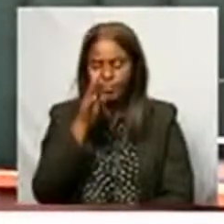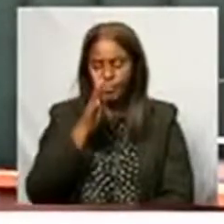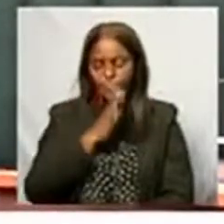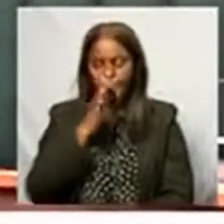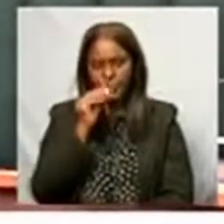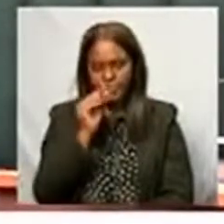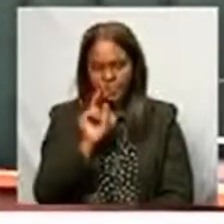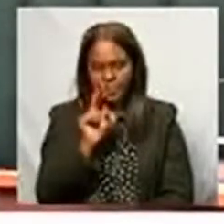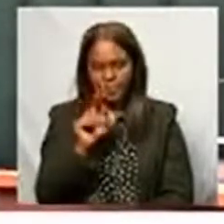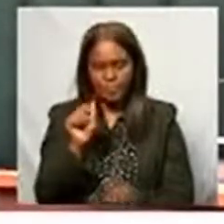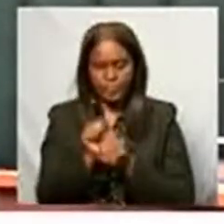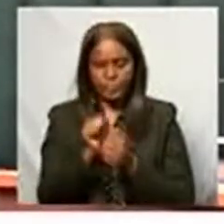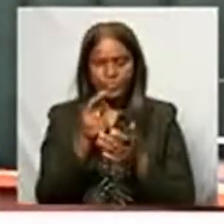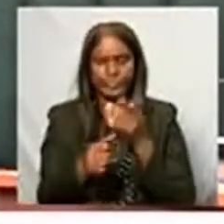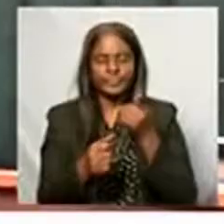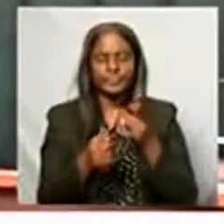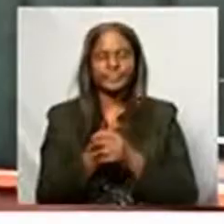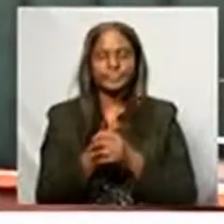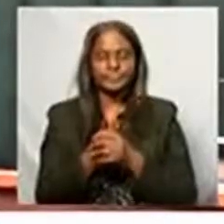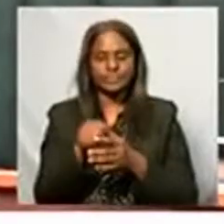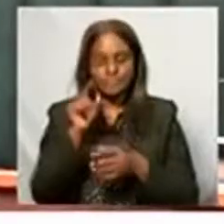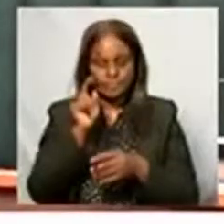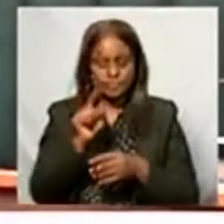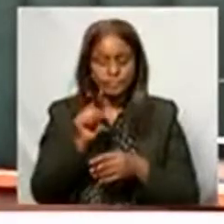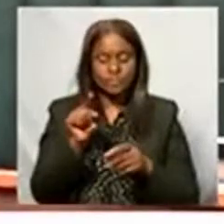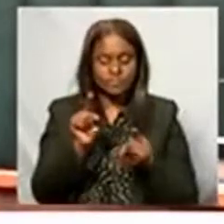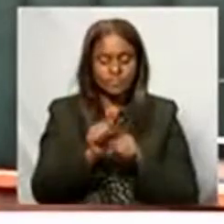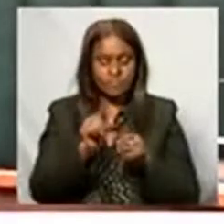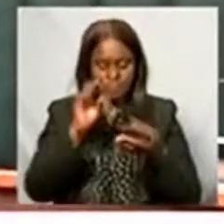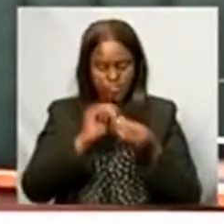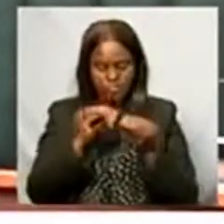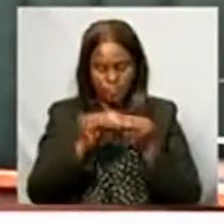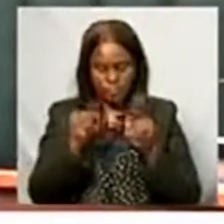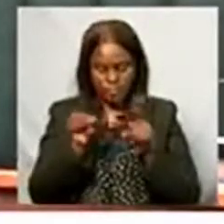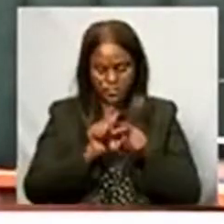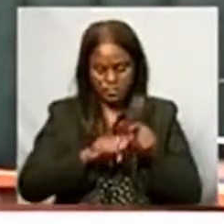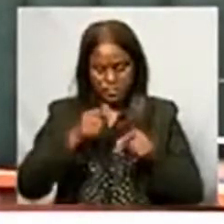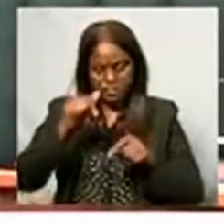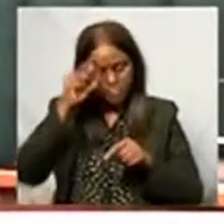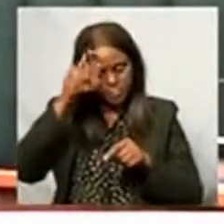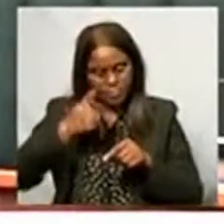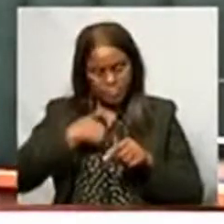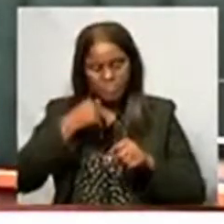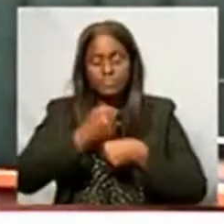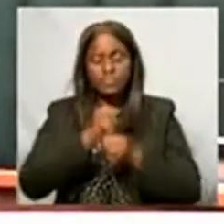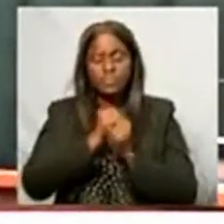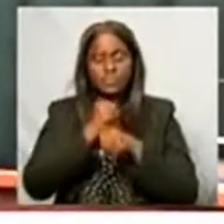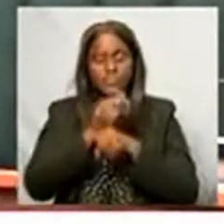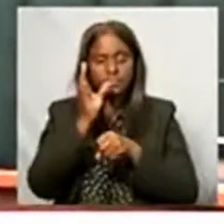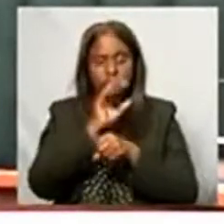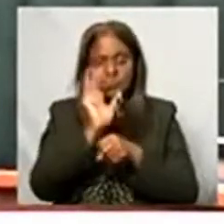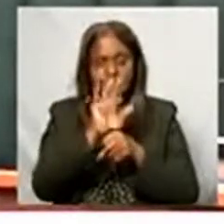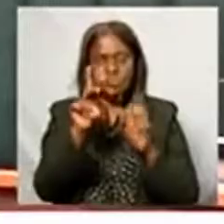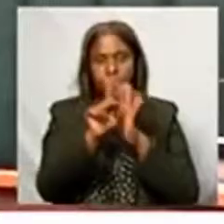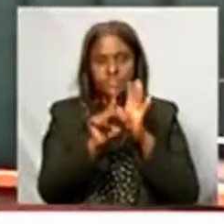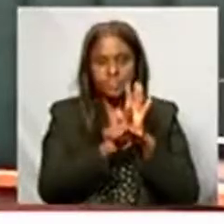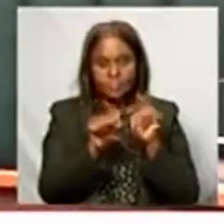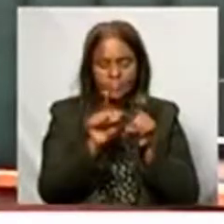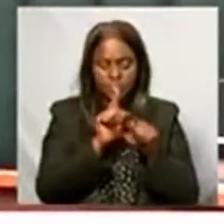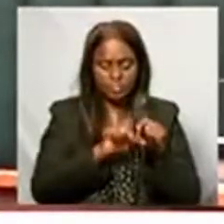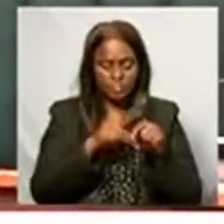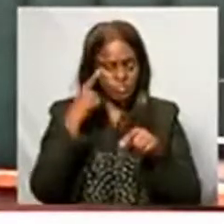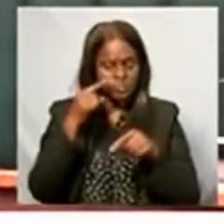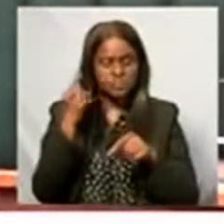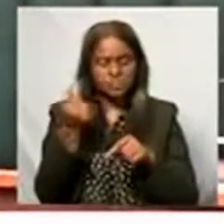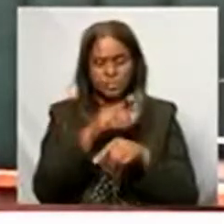Speaker, regarding metering ratio, the ministry has made it a policy requirement for